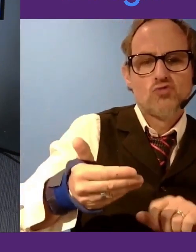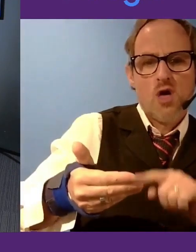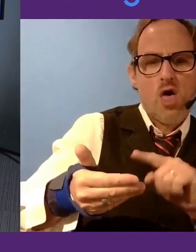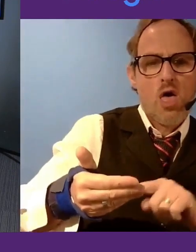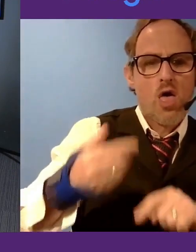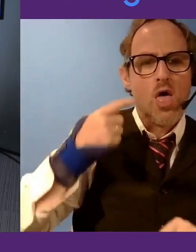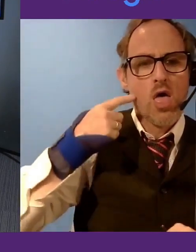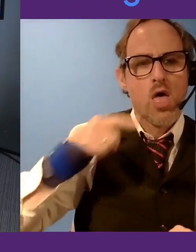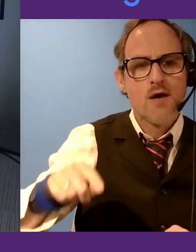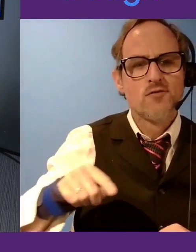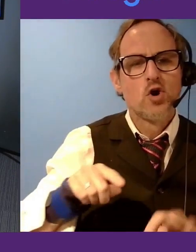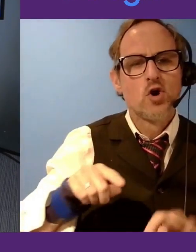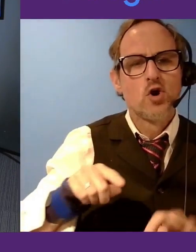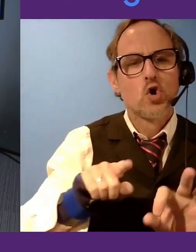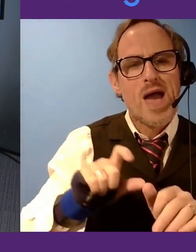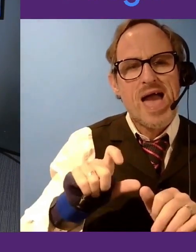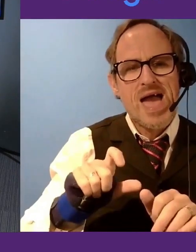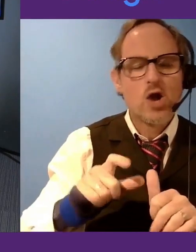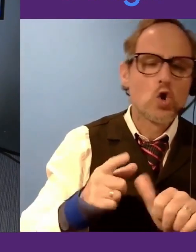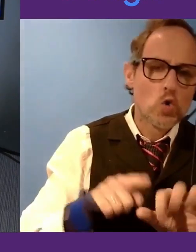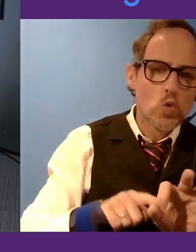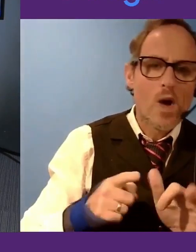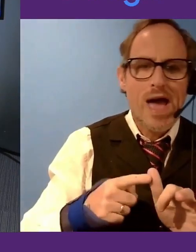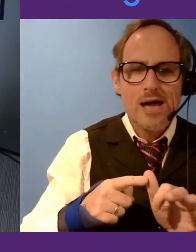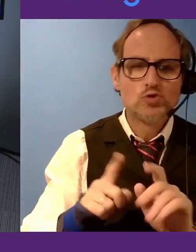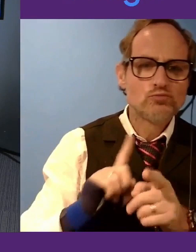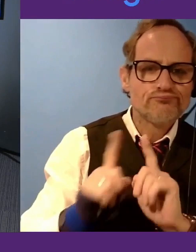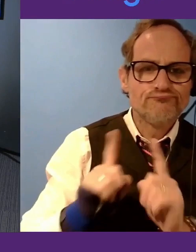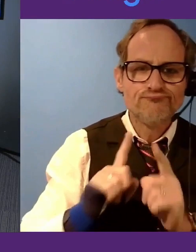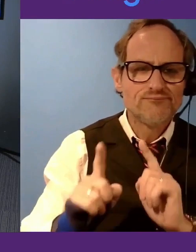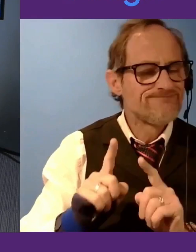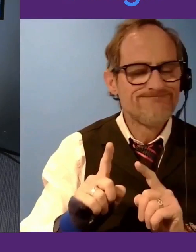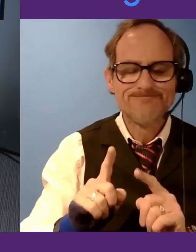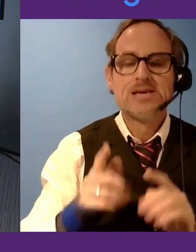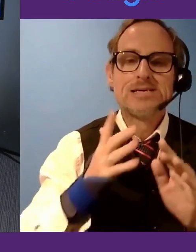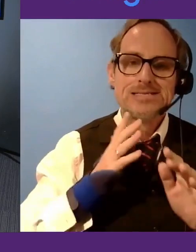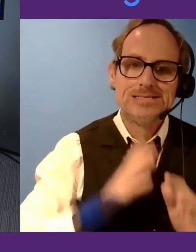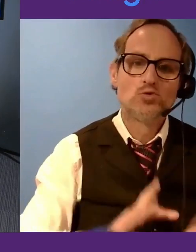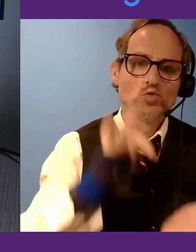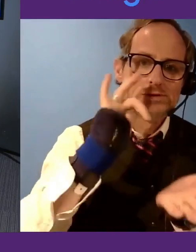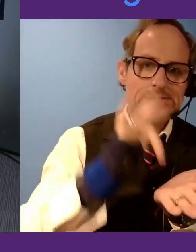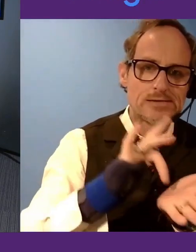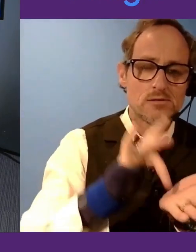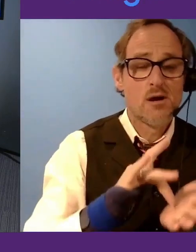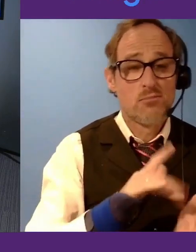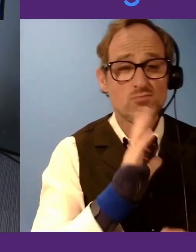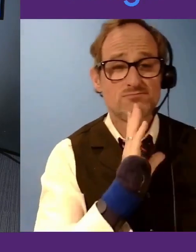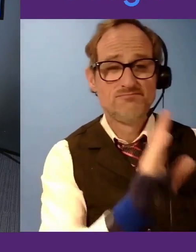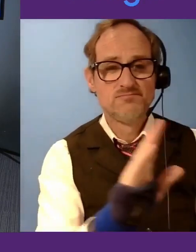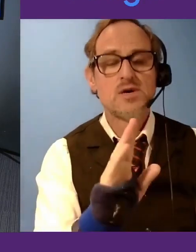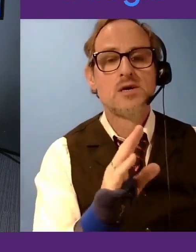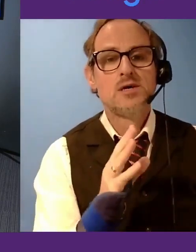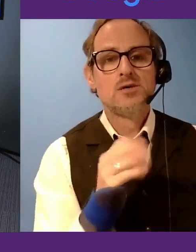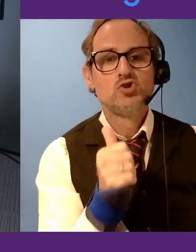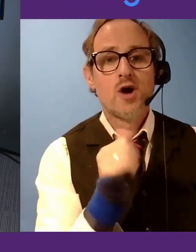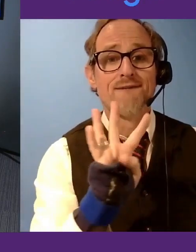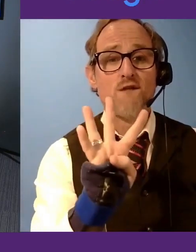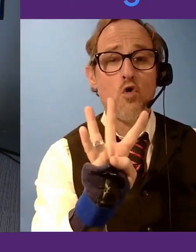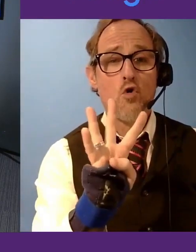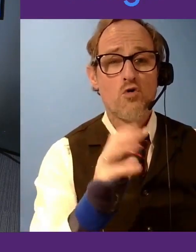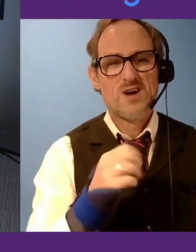entire work stream from ideation to delivery. But like I say, Channel 4, we're known as an